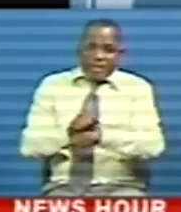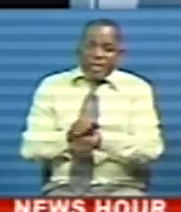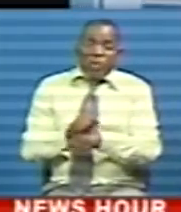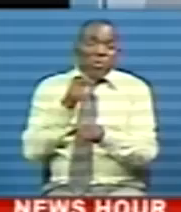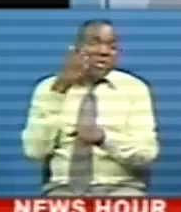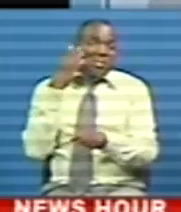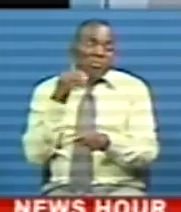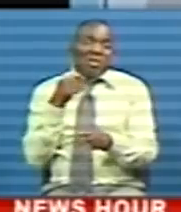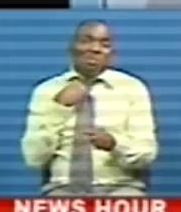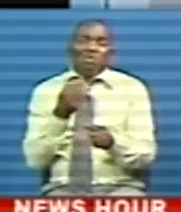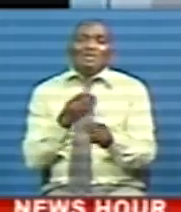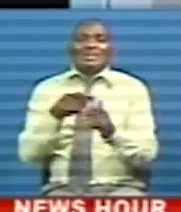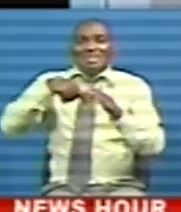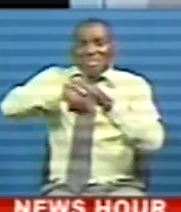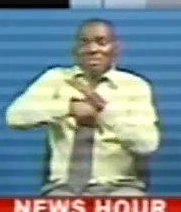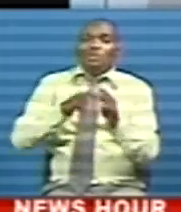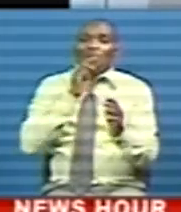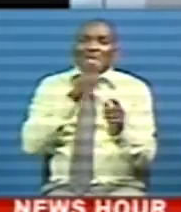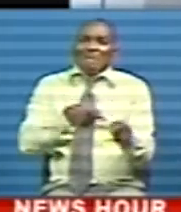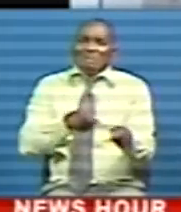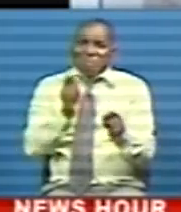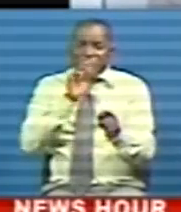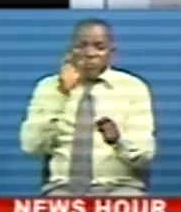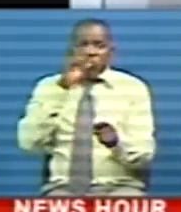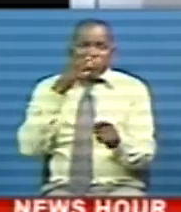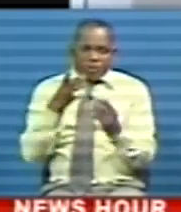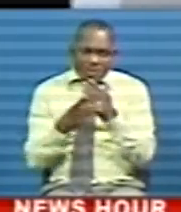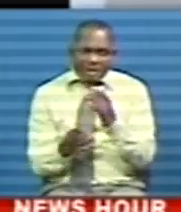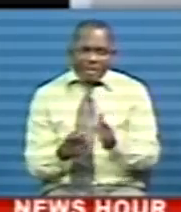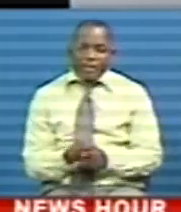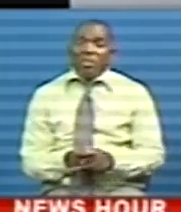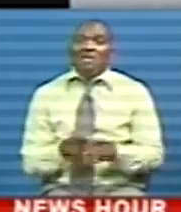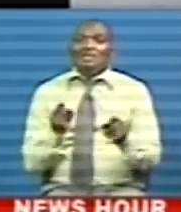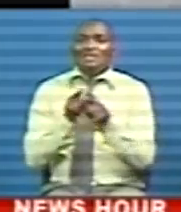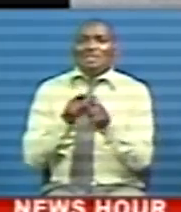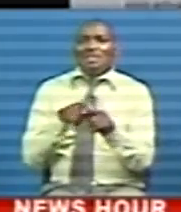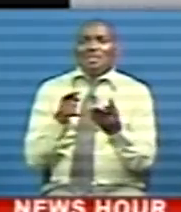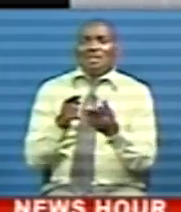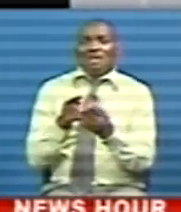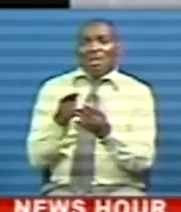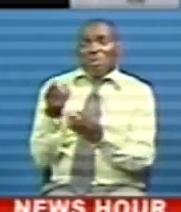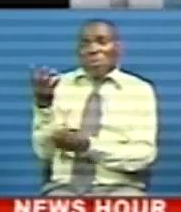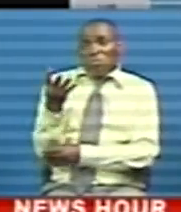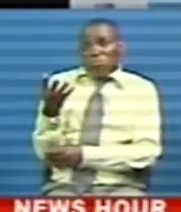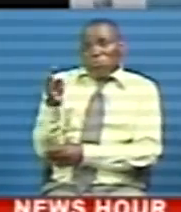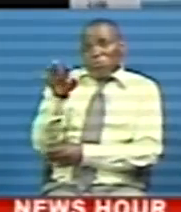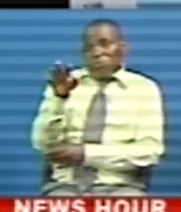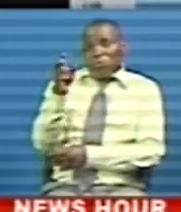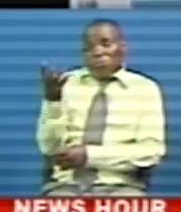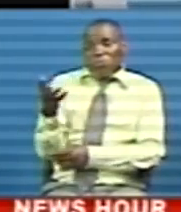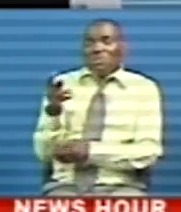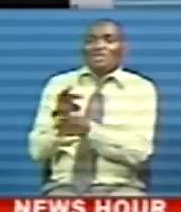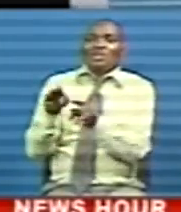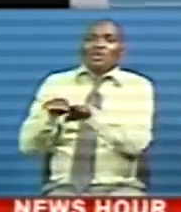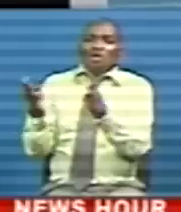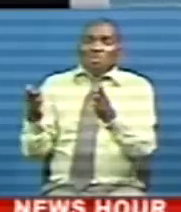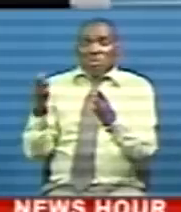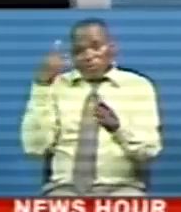in deep water drilling, because it's in deep waters. And these four that we have here will be